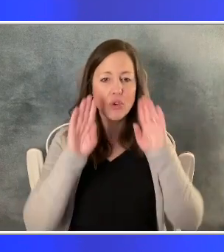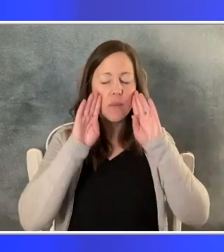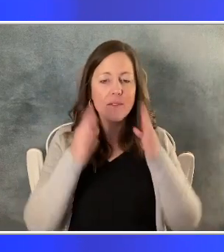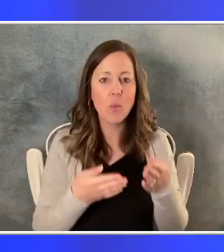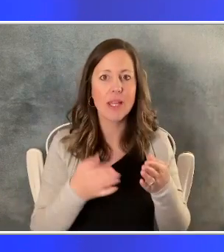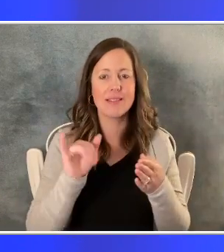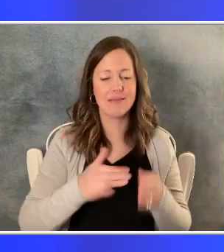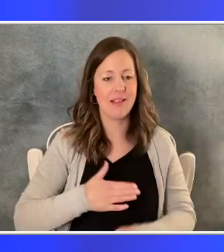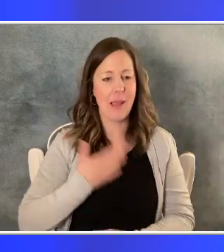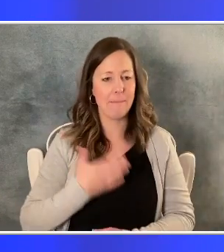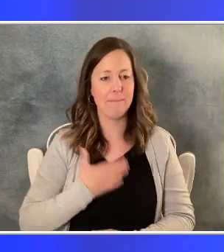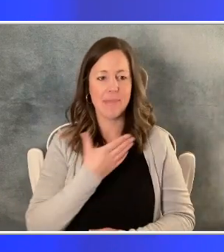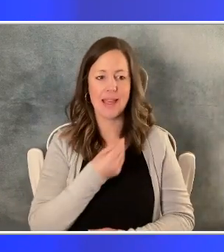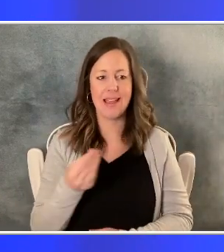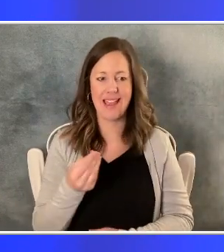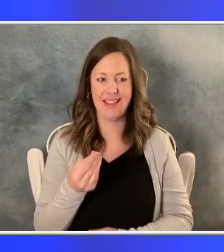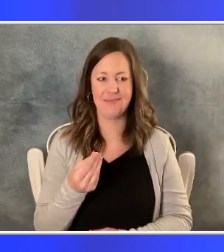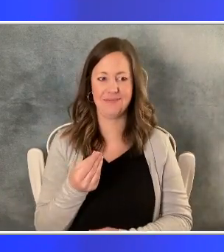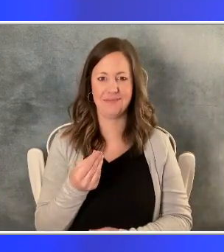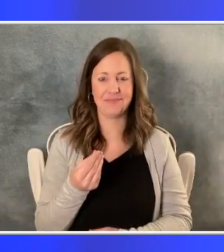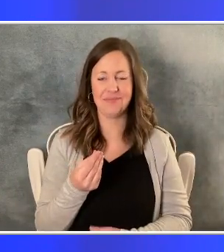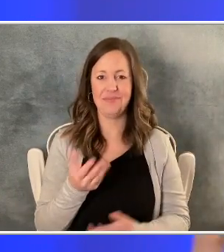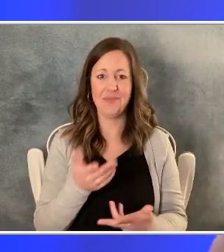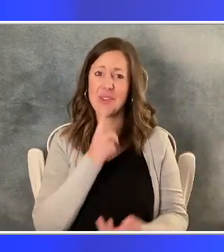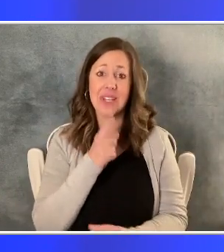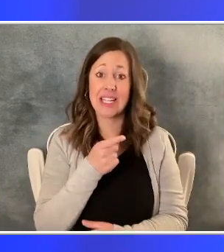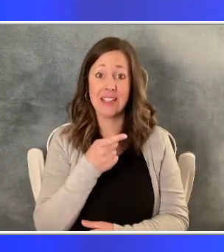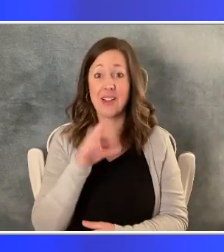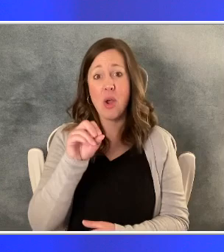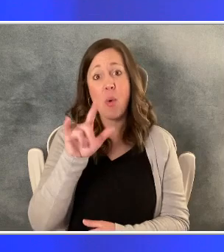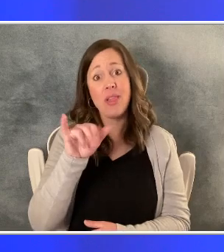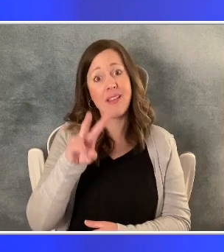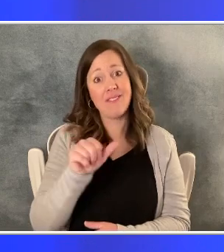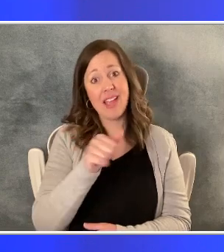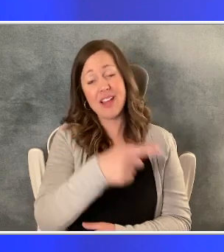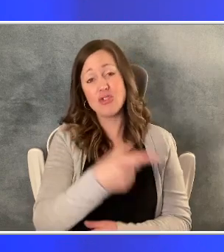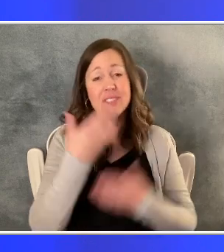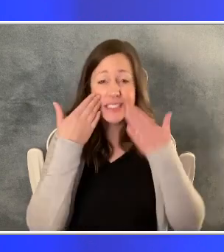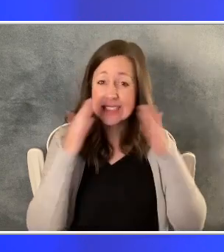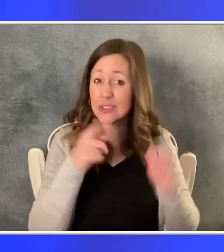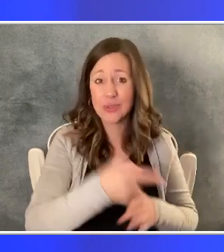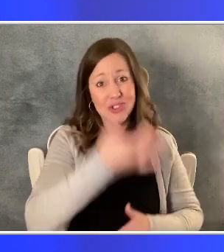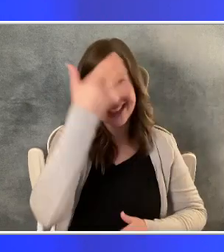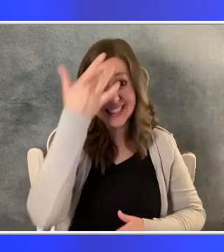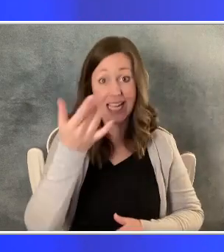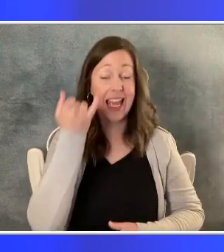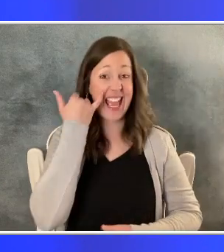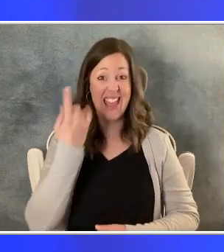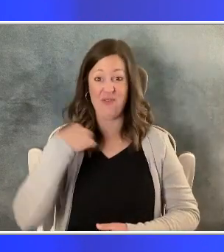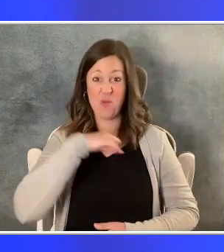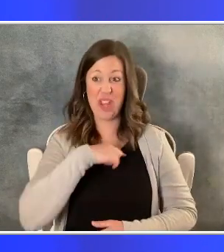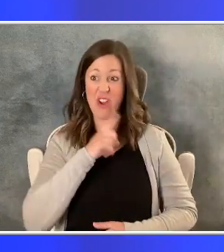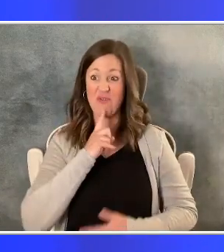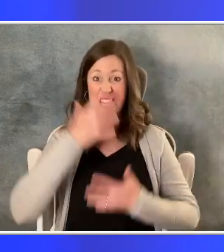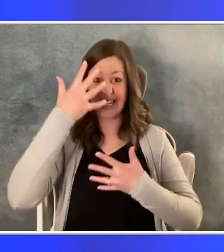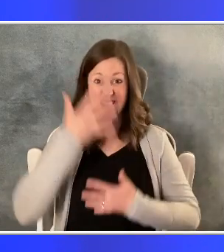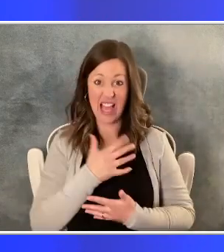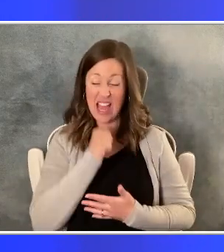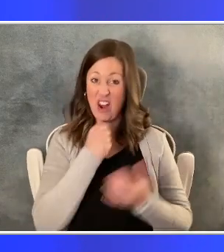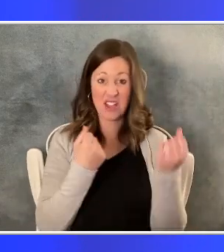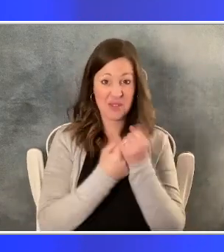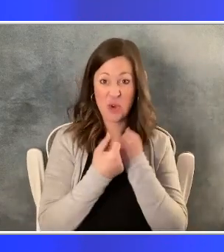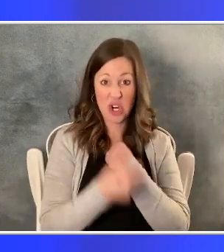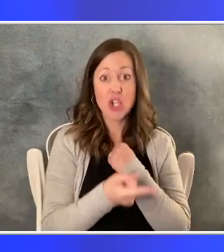because, again, she doesn't know she's sick. And if we're devastated and aren't there for her, she's going to pick up on that. So we have to be as